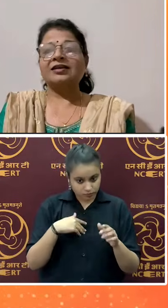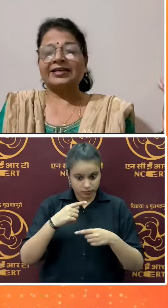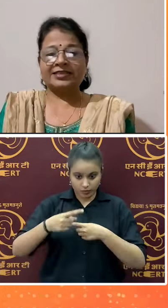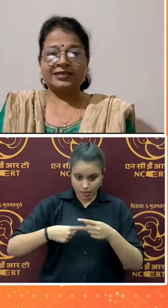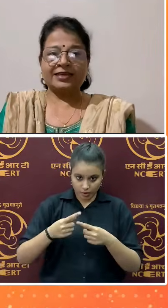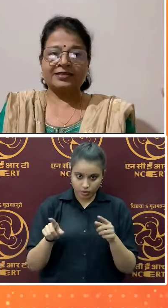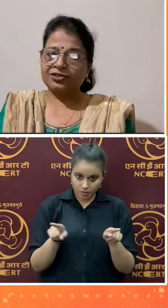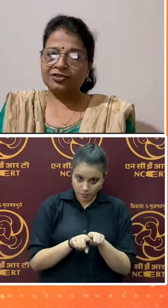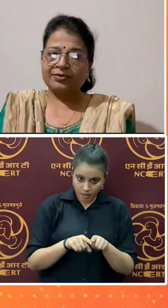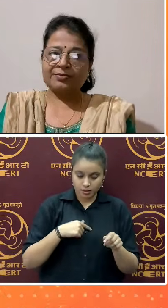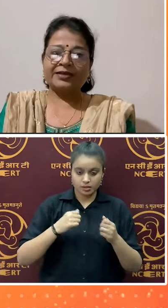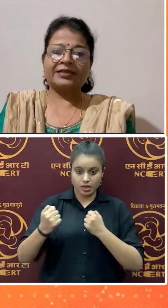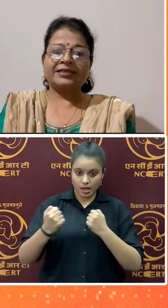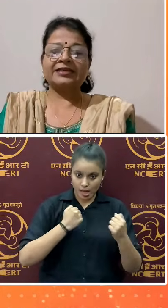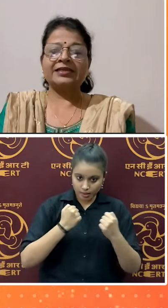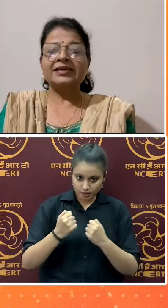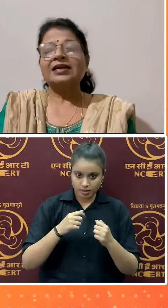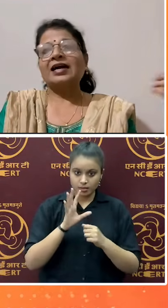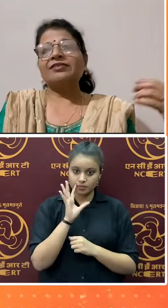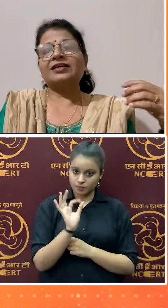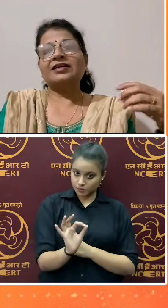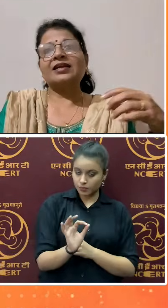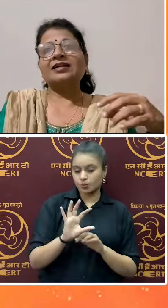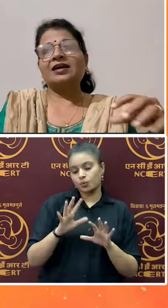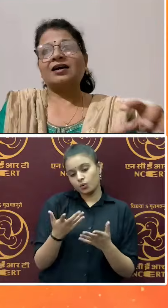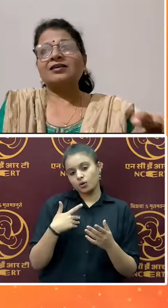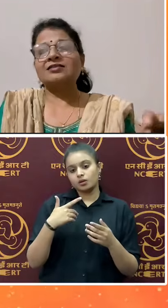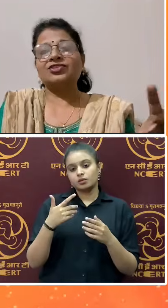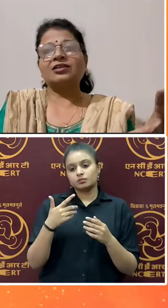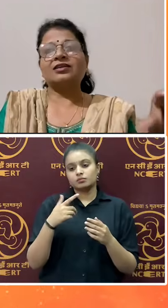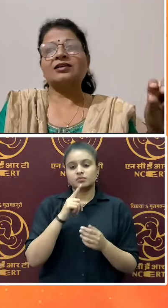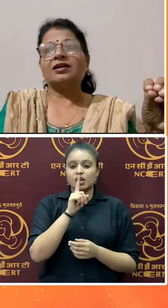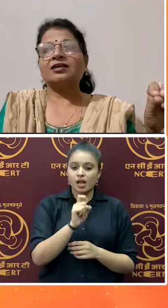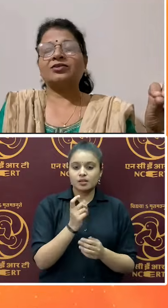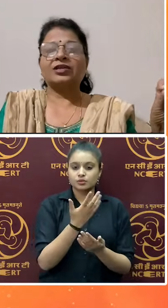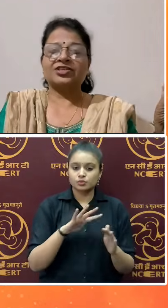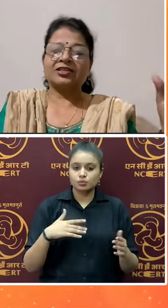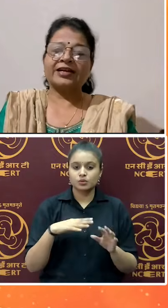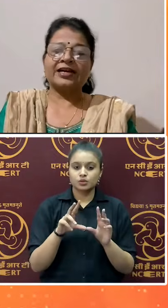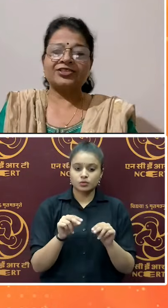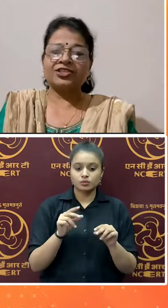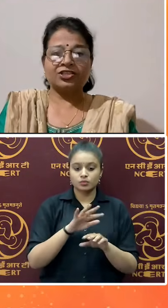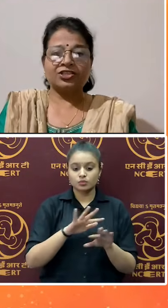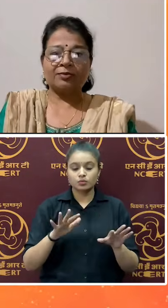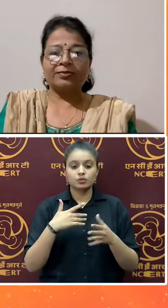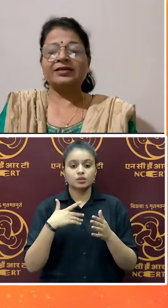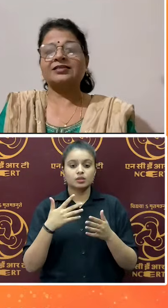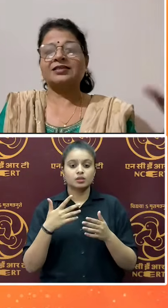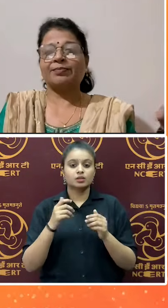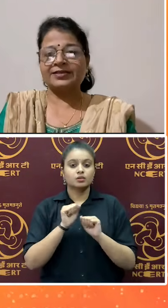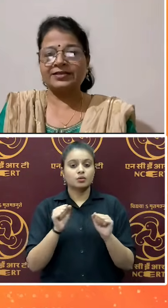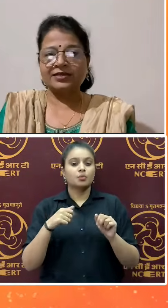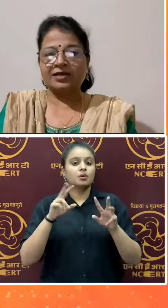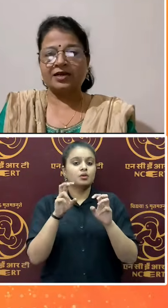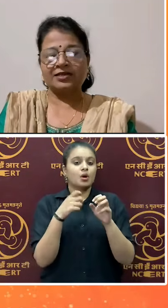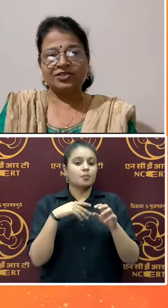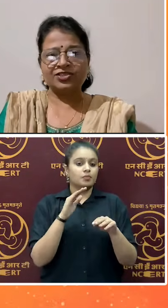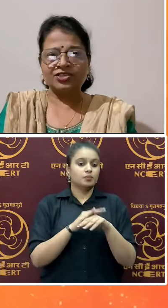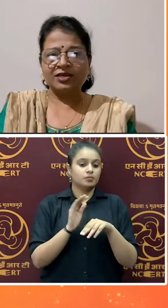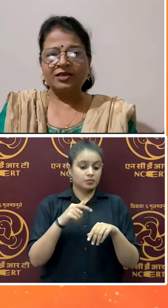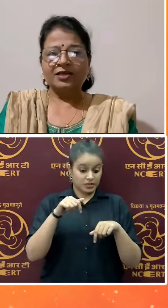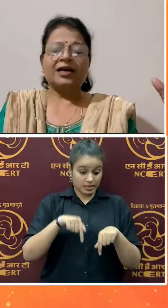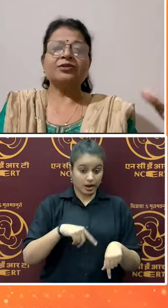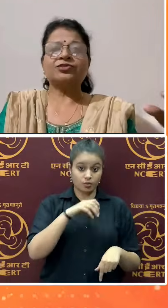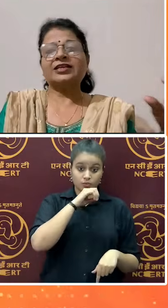regular. Exercise should be mandatory. And we cannot ask the children not to touch the gadget at all, because the present